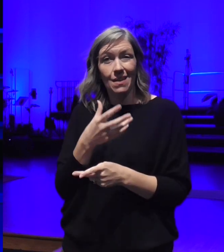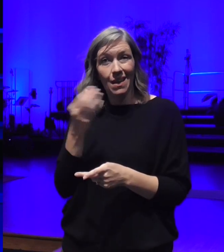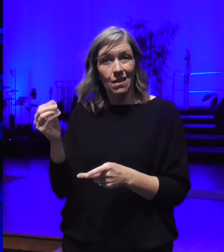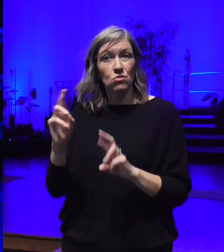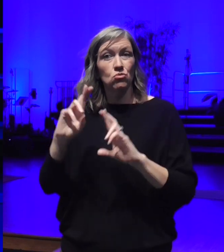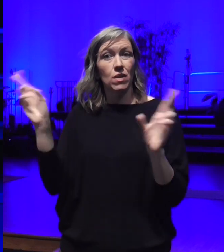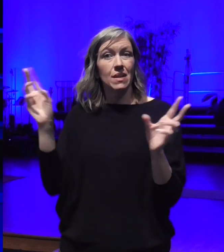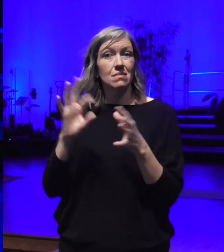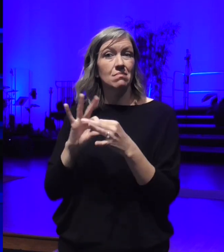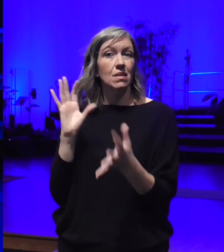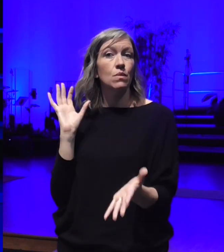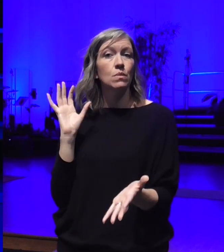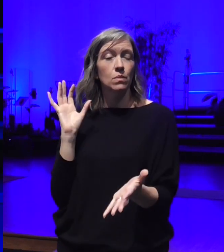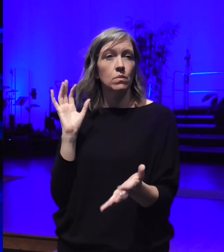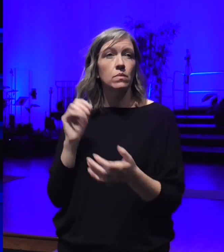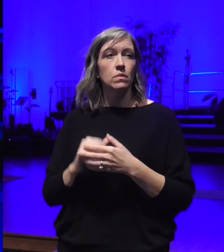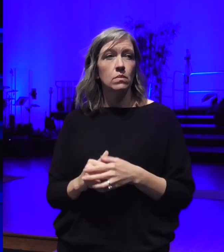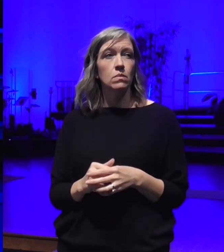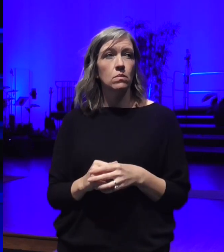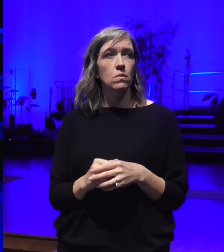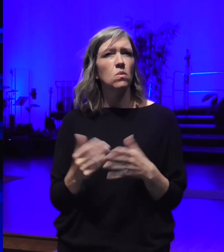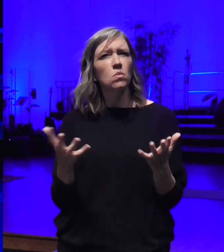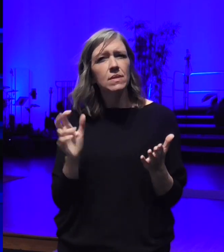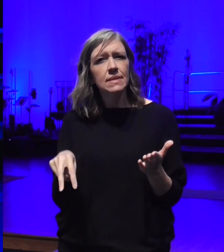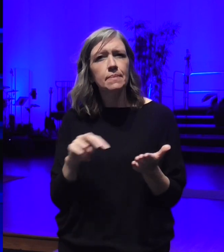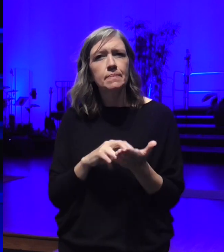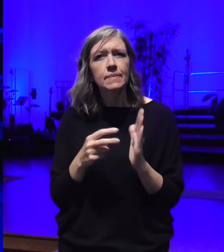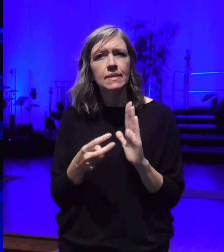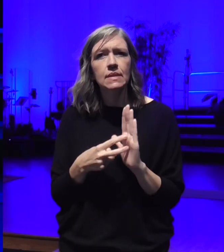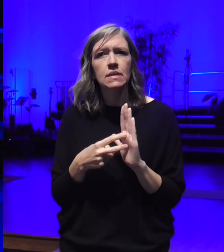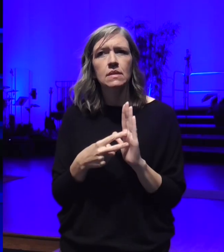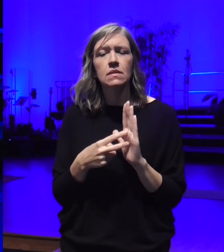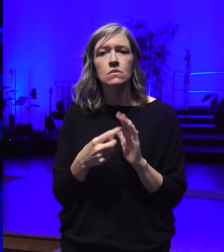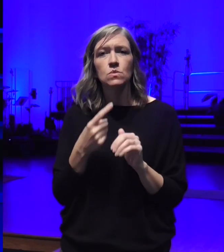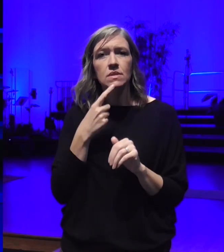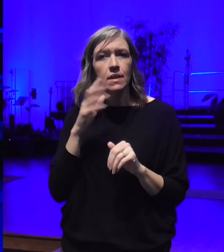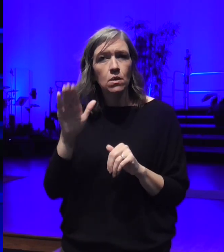go? What does it mean to say goodbye